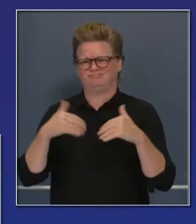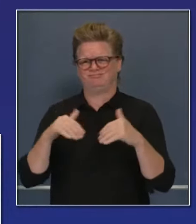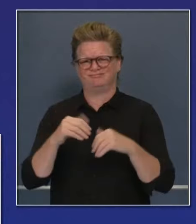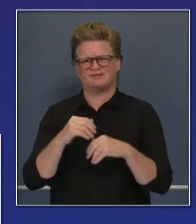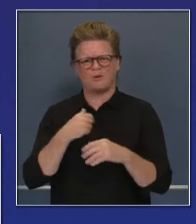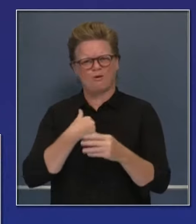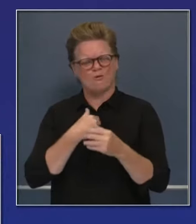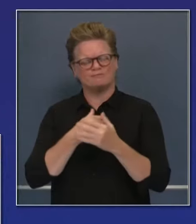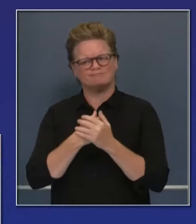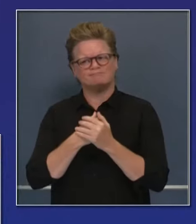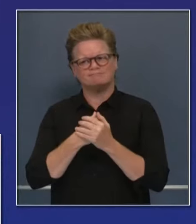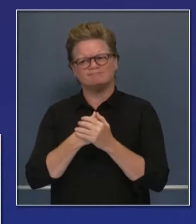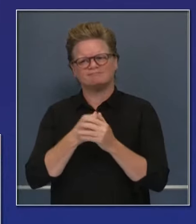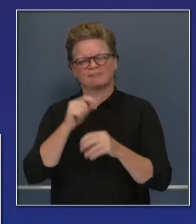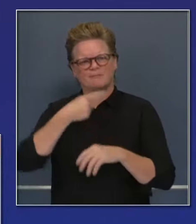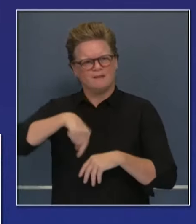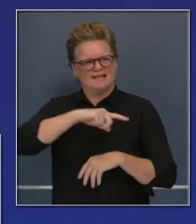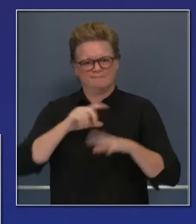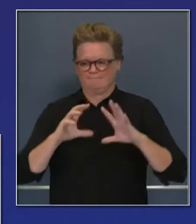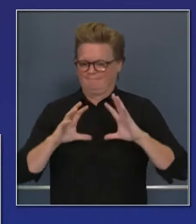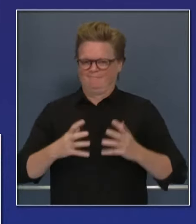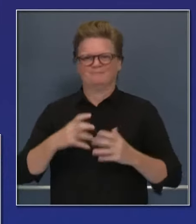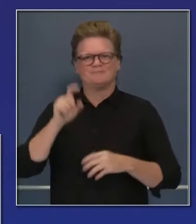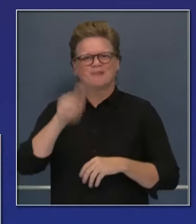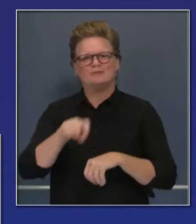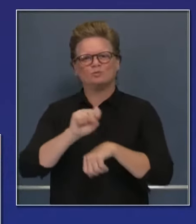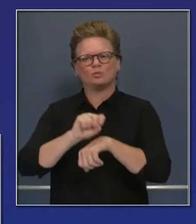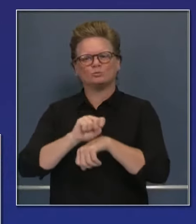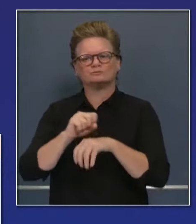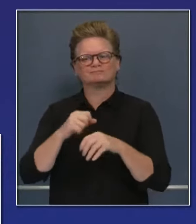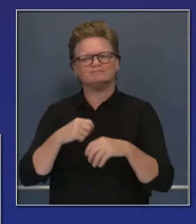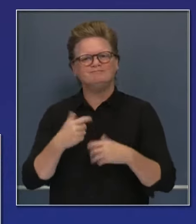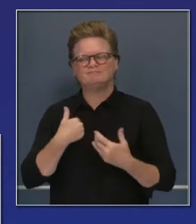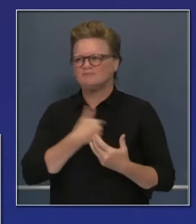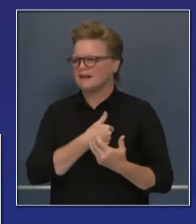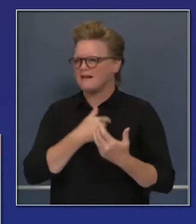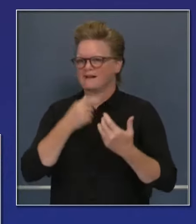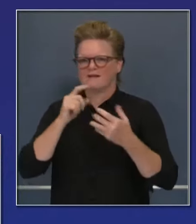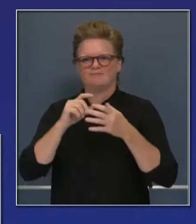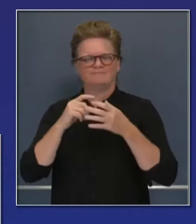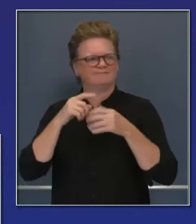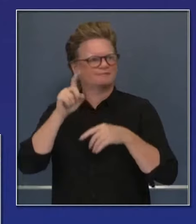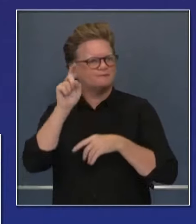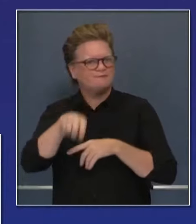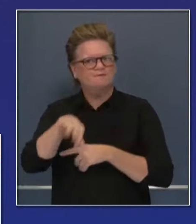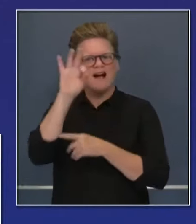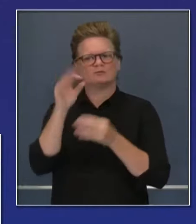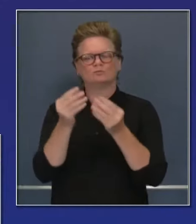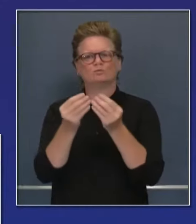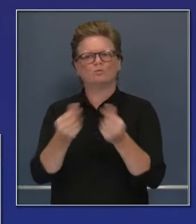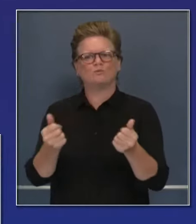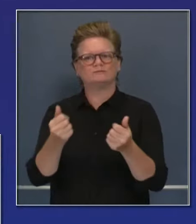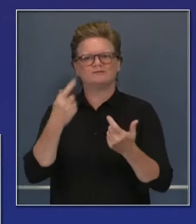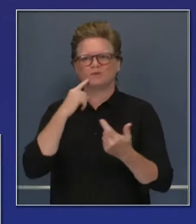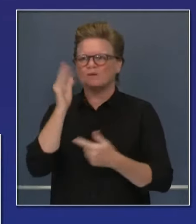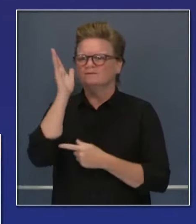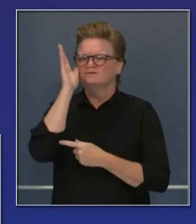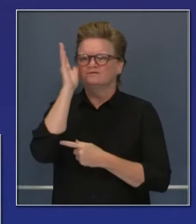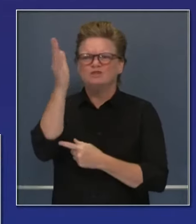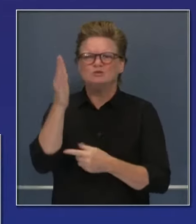actively engaged on medium and long-term solutions, fundamental solutions, to address these extreme